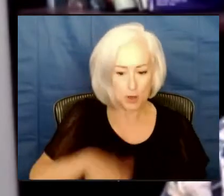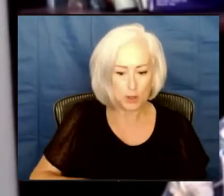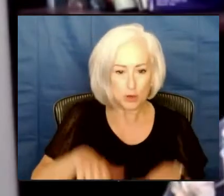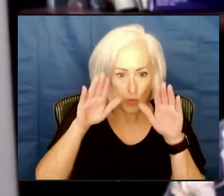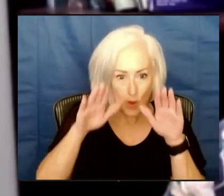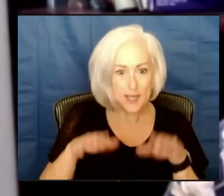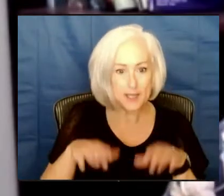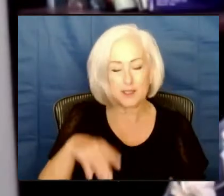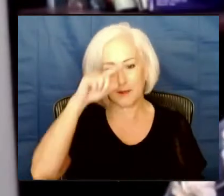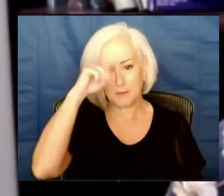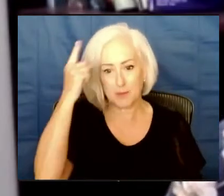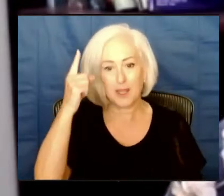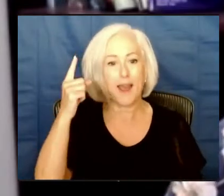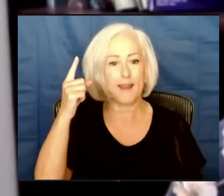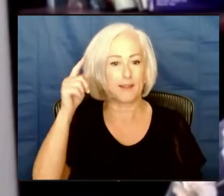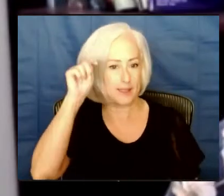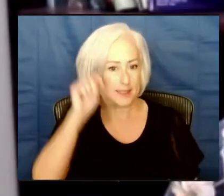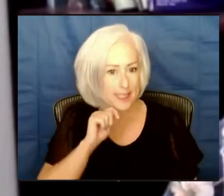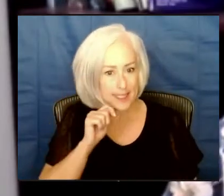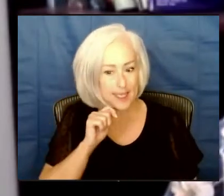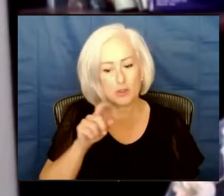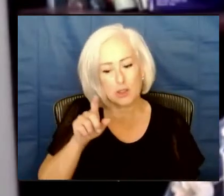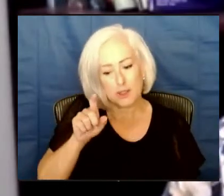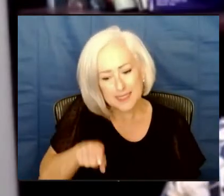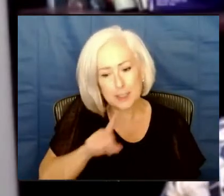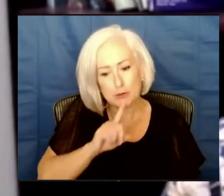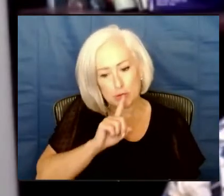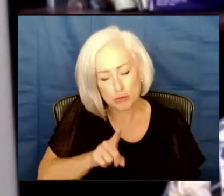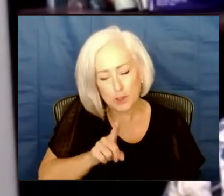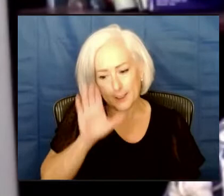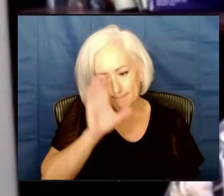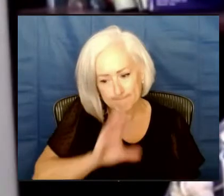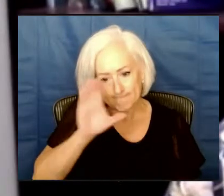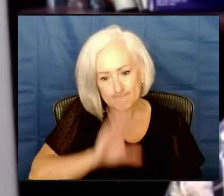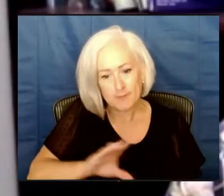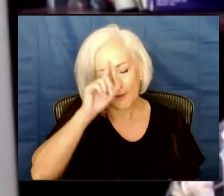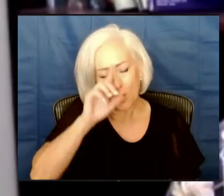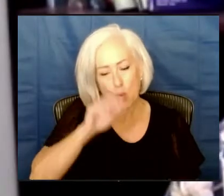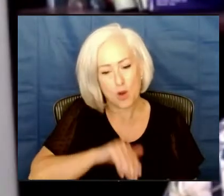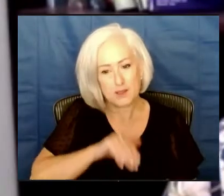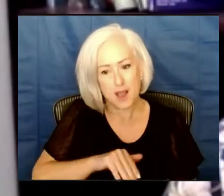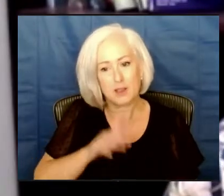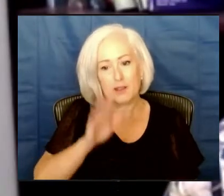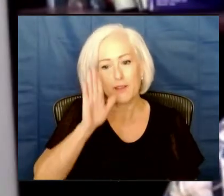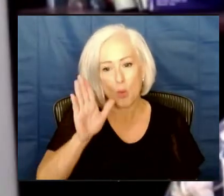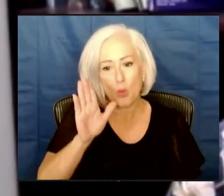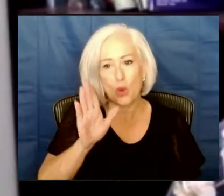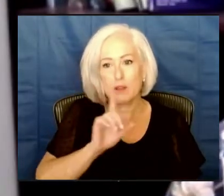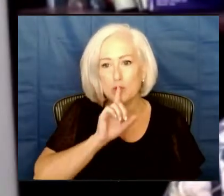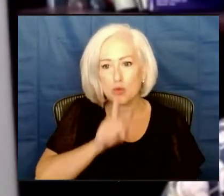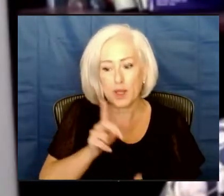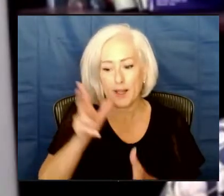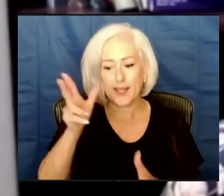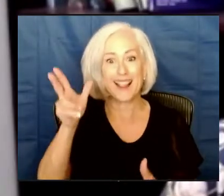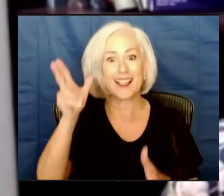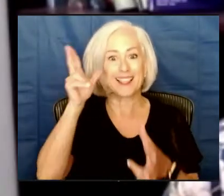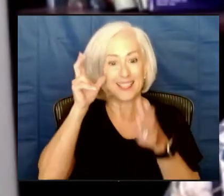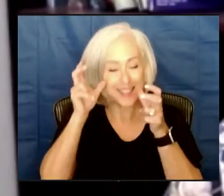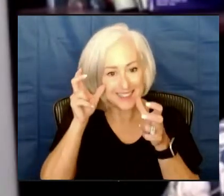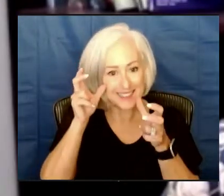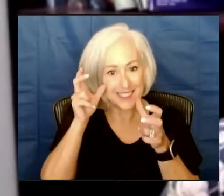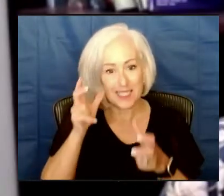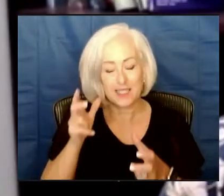extra work, I think, to try to really seek out providers who are going to be empathic, who are going to listen, who are going to be